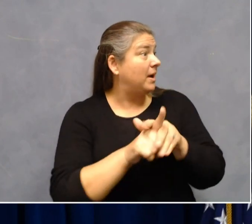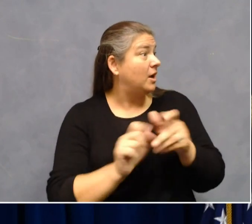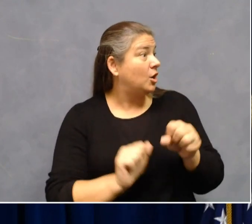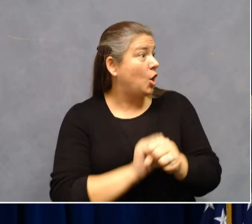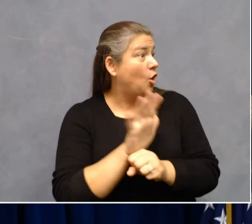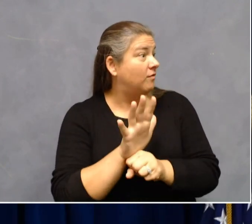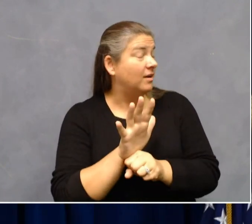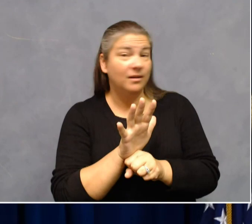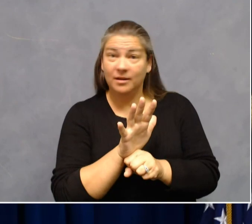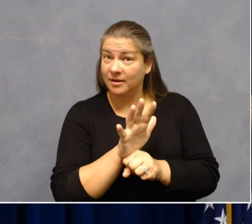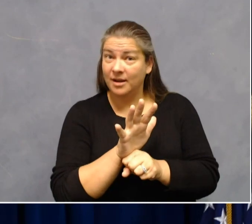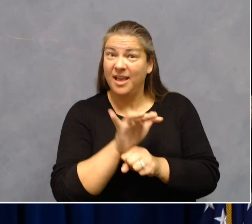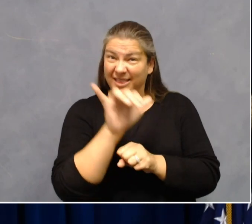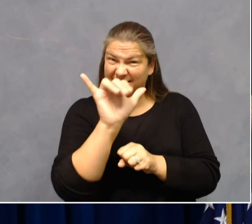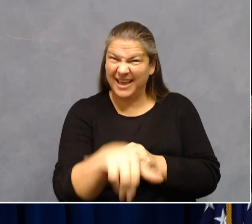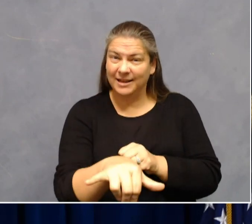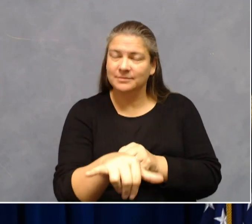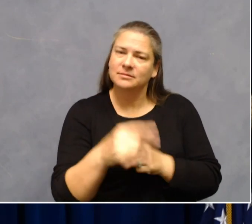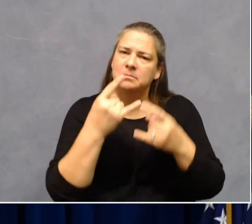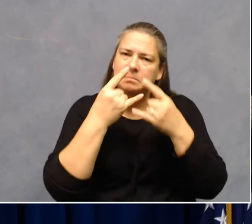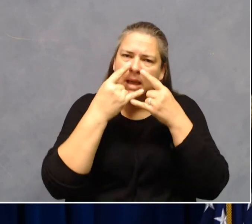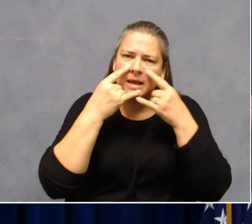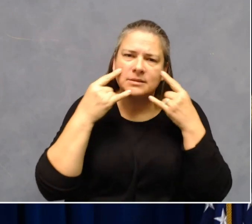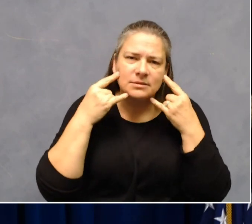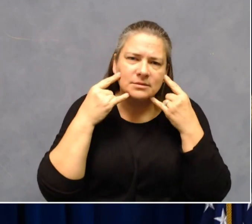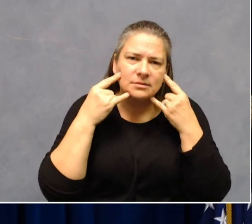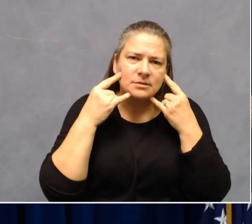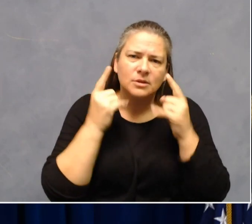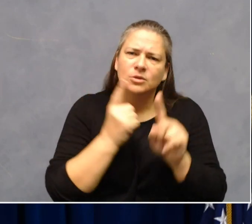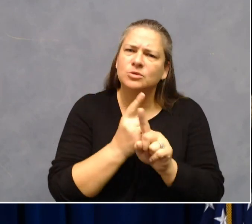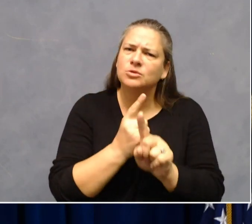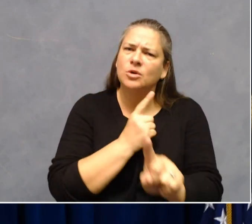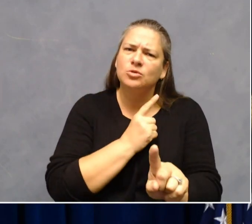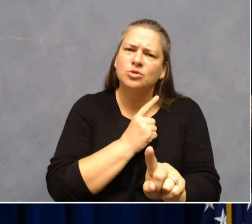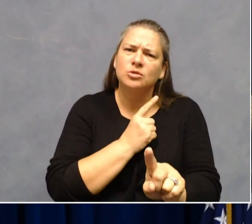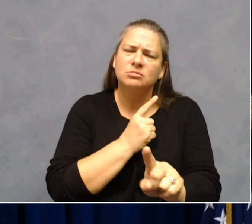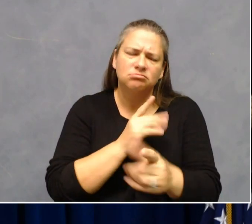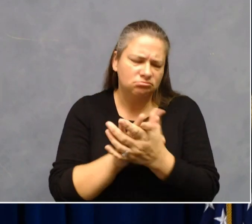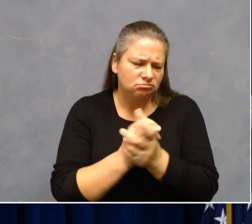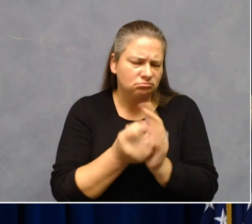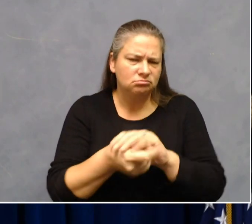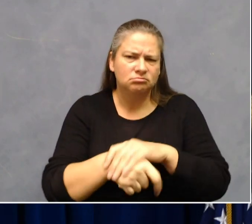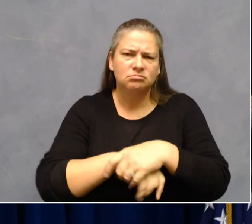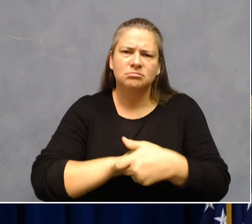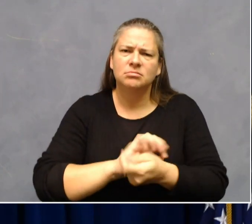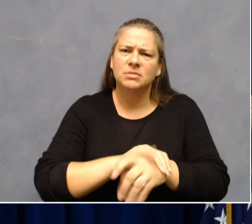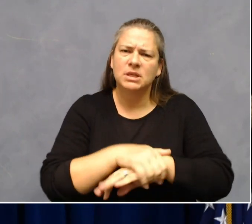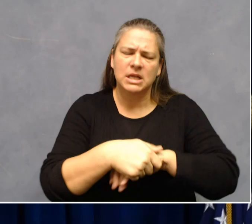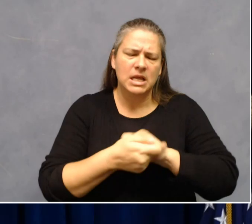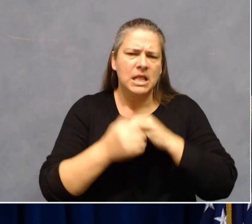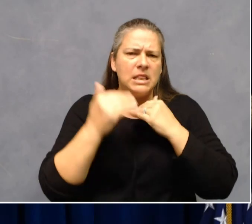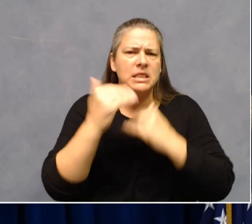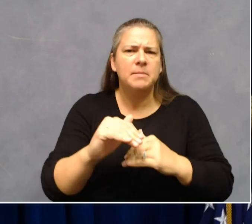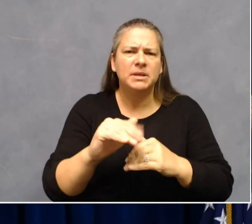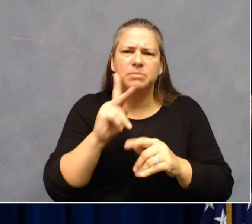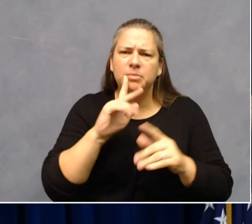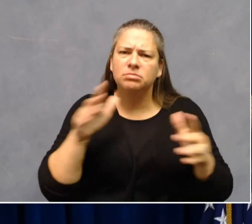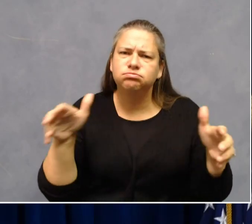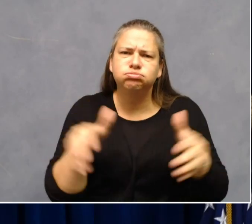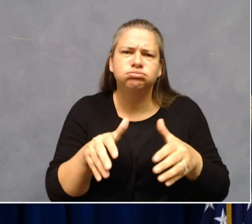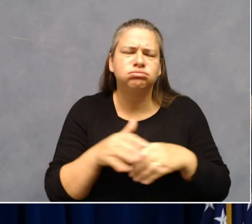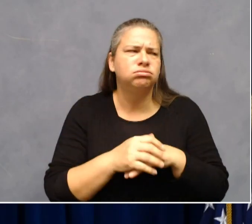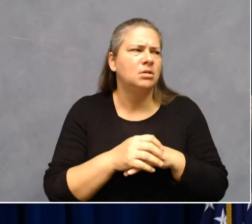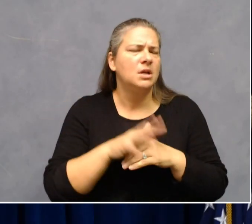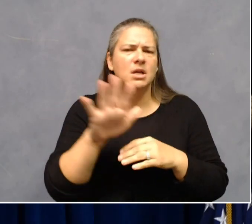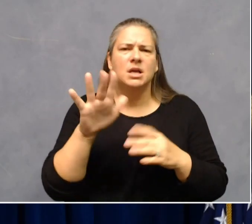mask, engage in social distancing, have good sanitary practices, limit the size of your gatherings, cut down on your